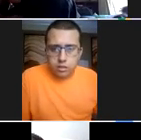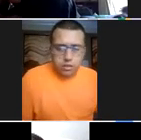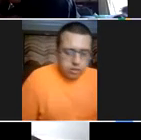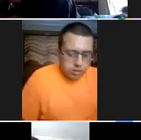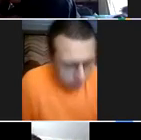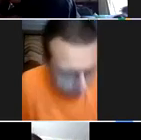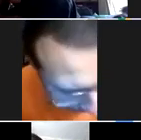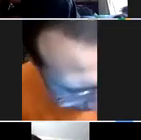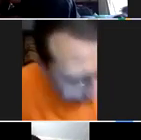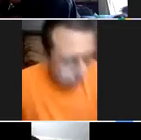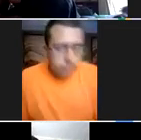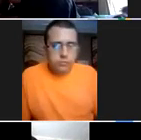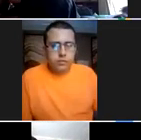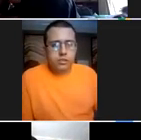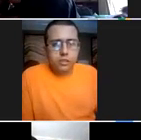Verse 18.